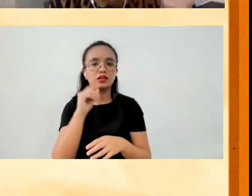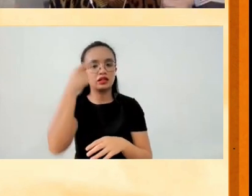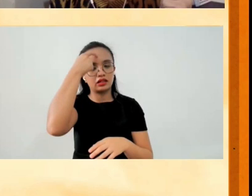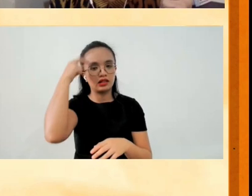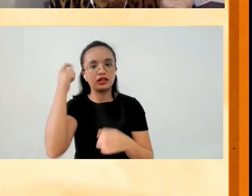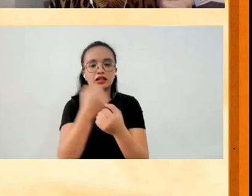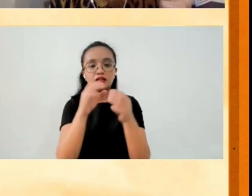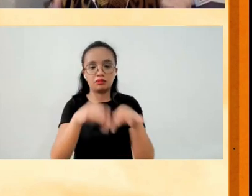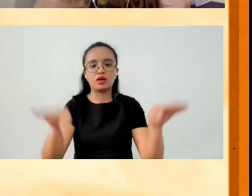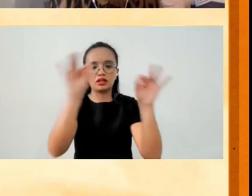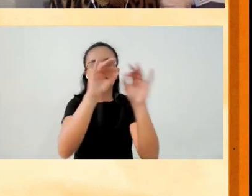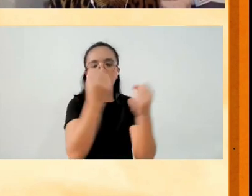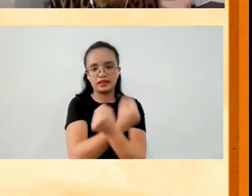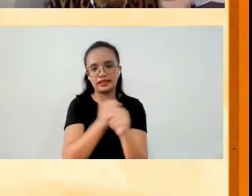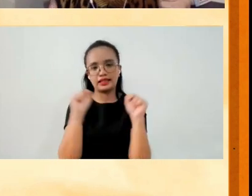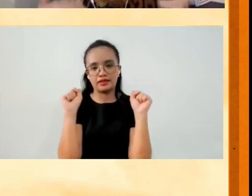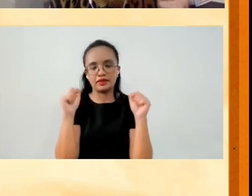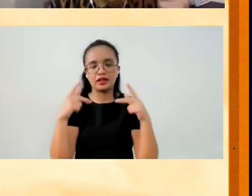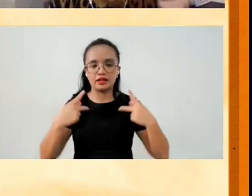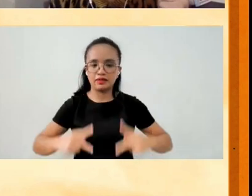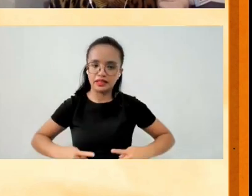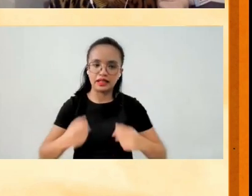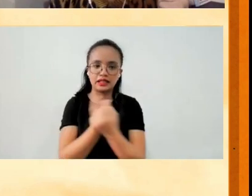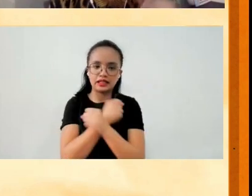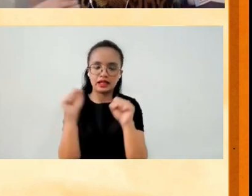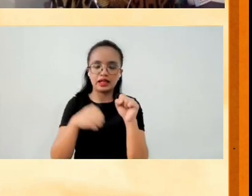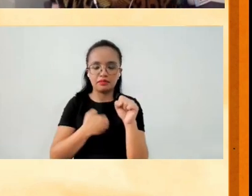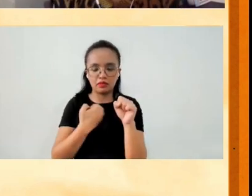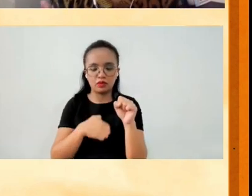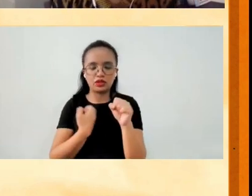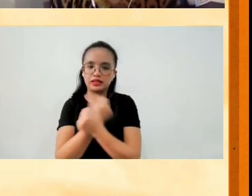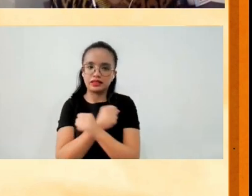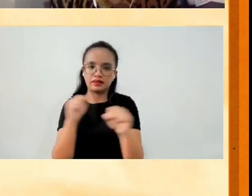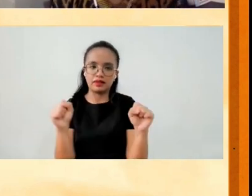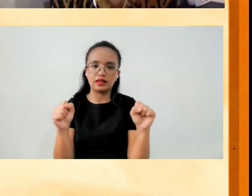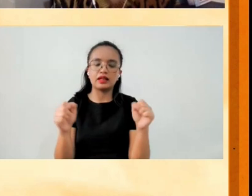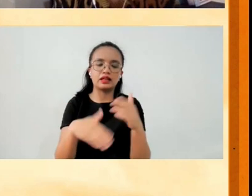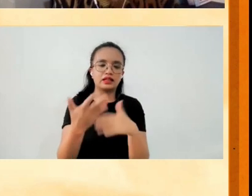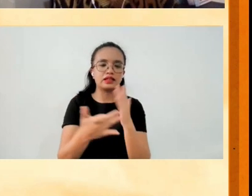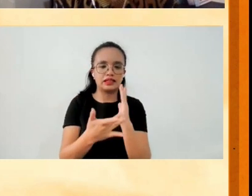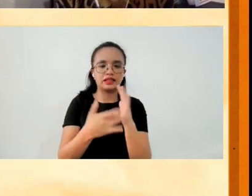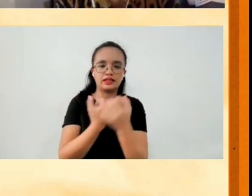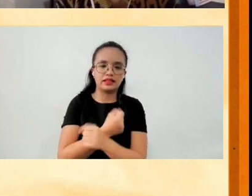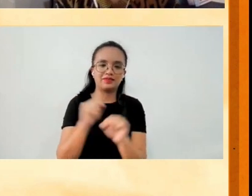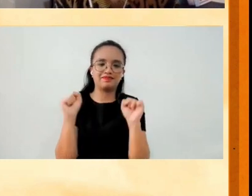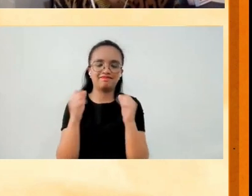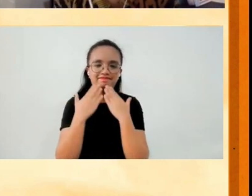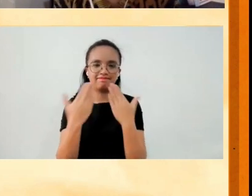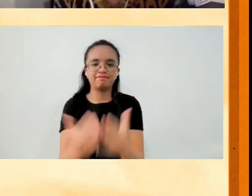very important. Physical safety, emotional safety, and of course, digital safety. Thank